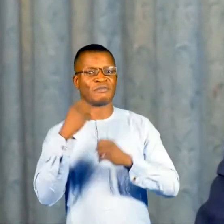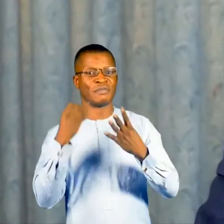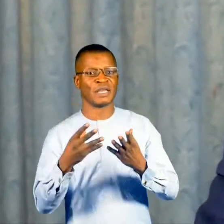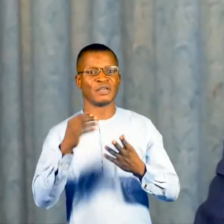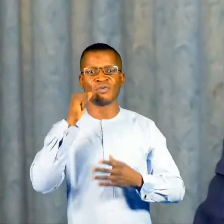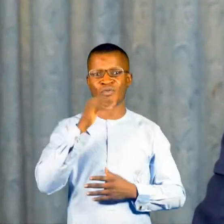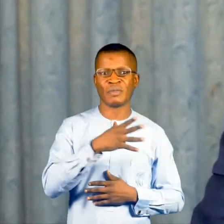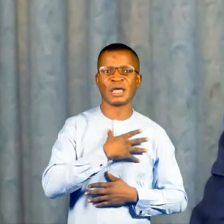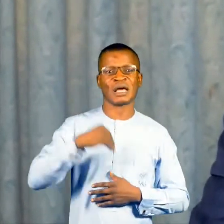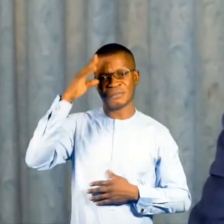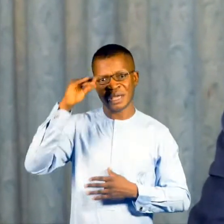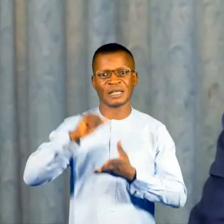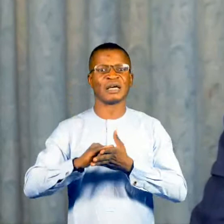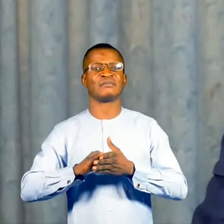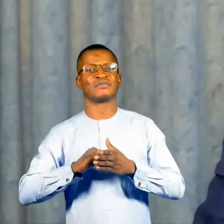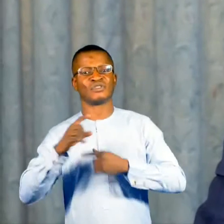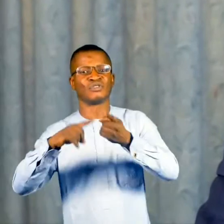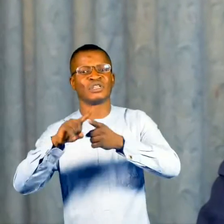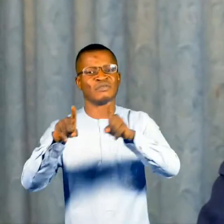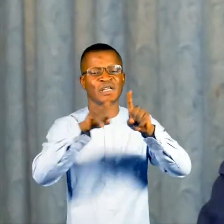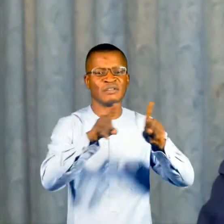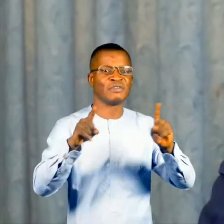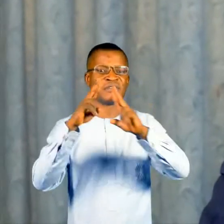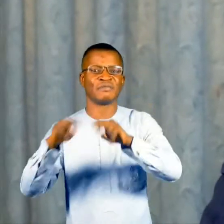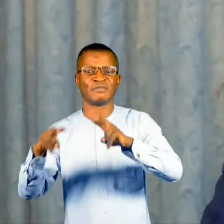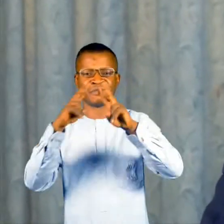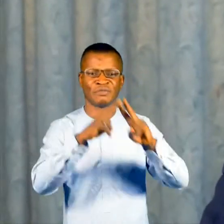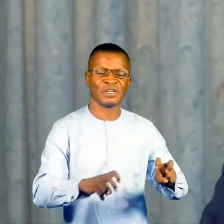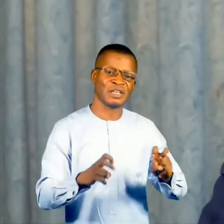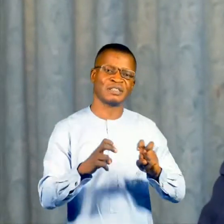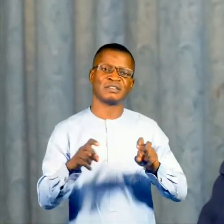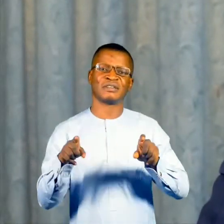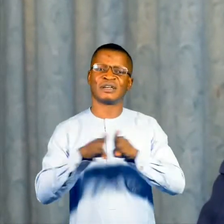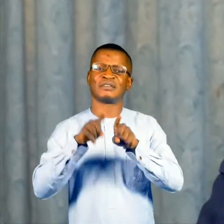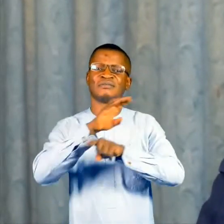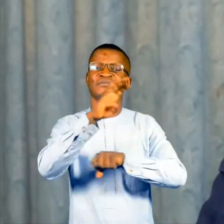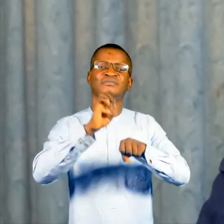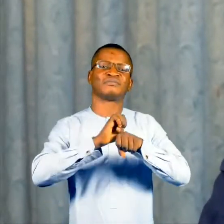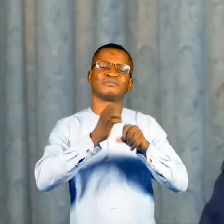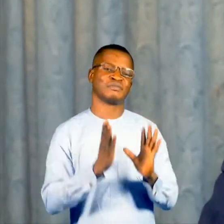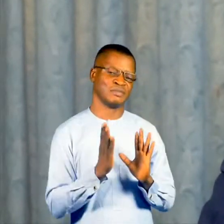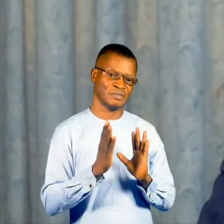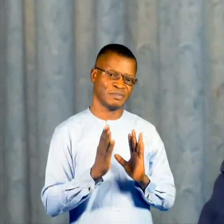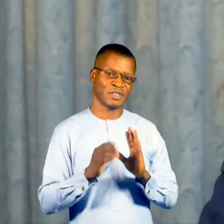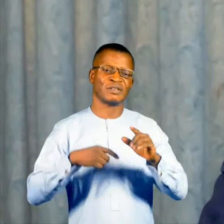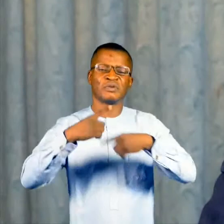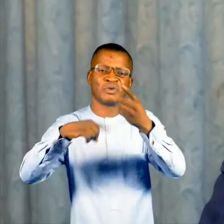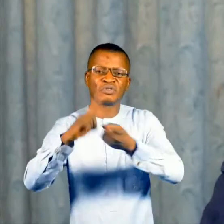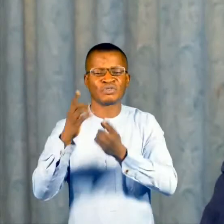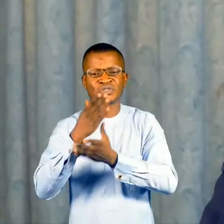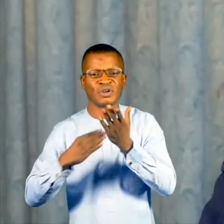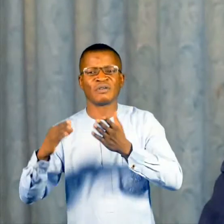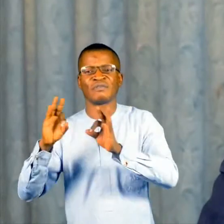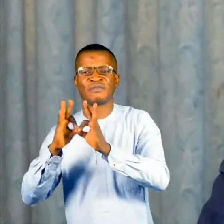men who go from one village to the other as recruiters. And what do? They